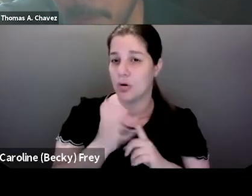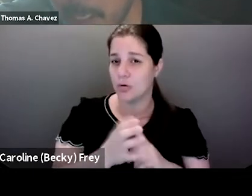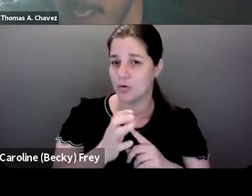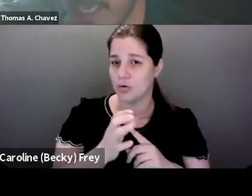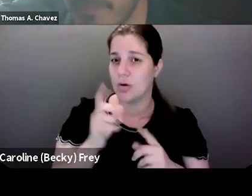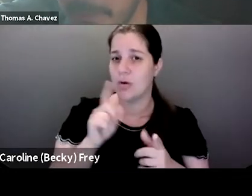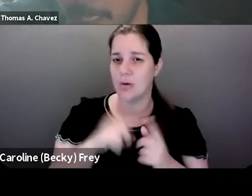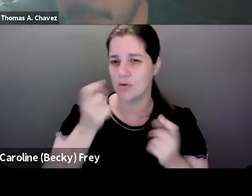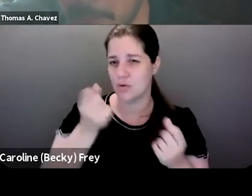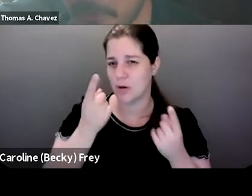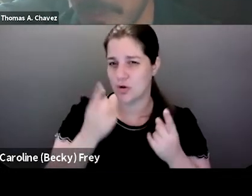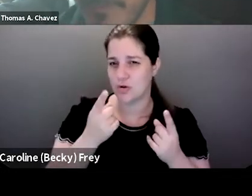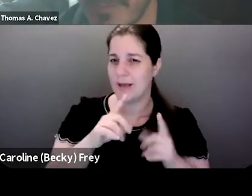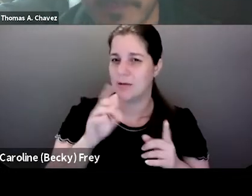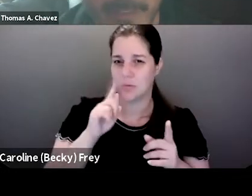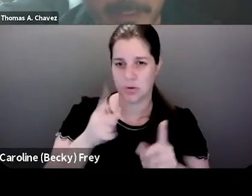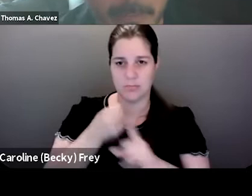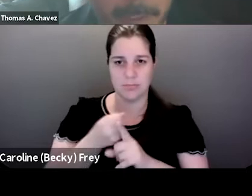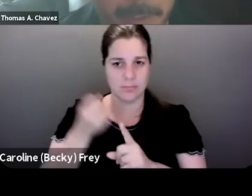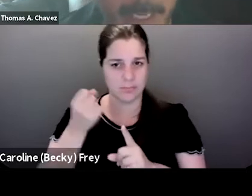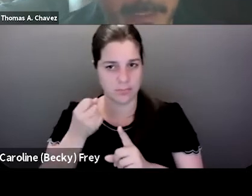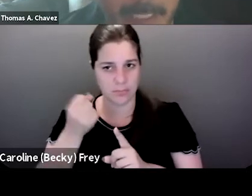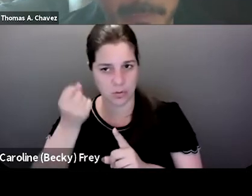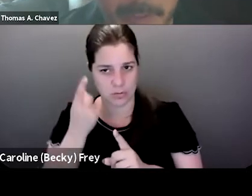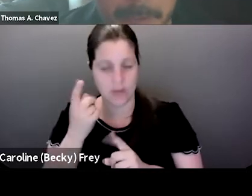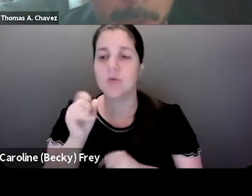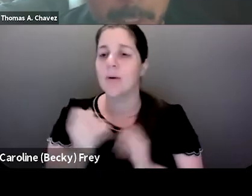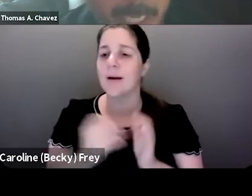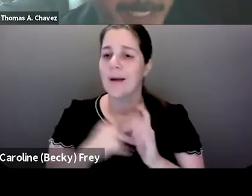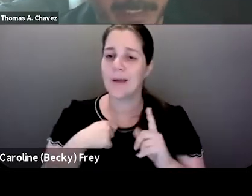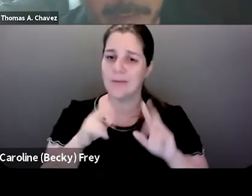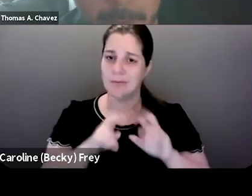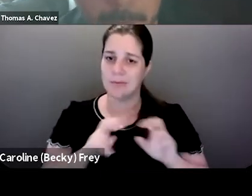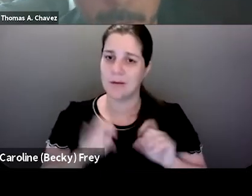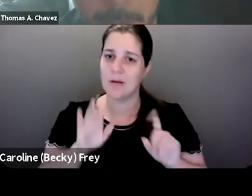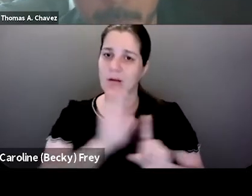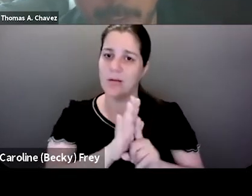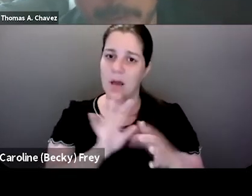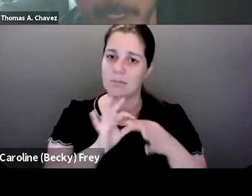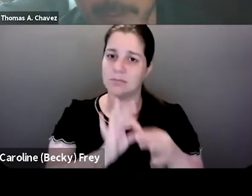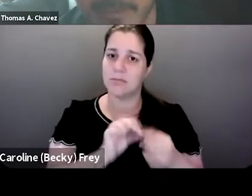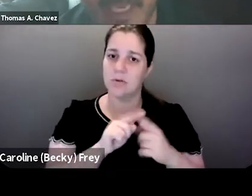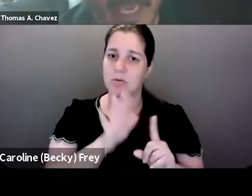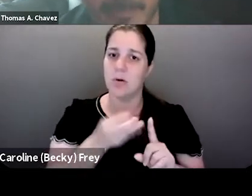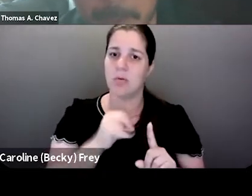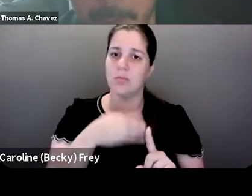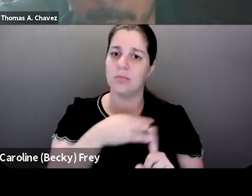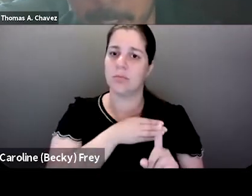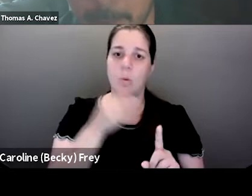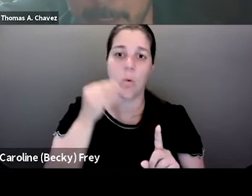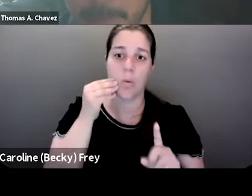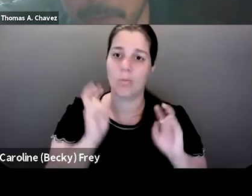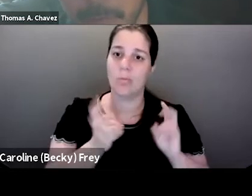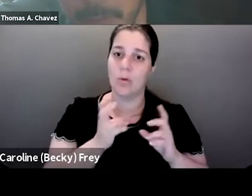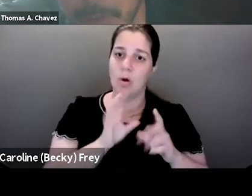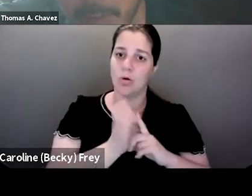on health. We must ask about the strength of identification with and attachment to culture, the extent to which cultural values are held, and whether they